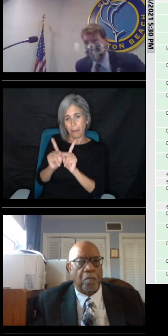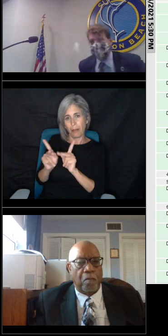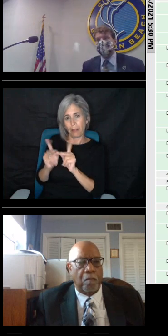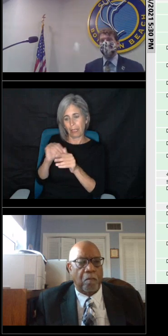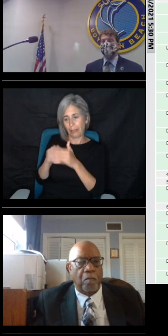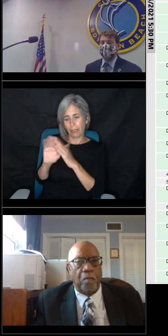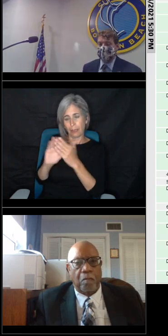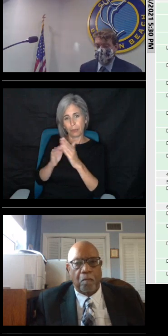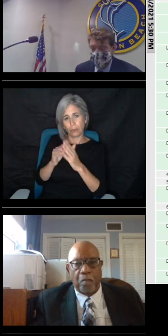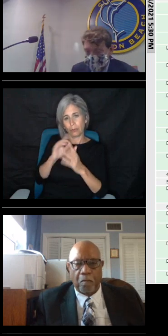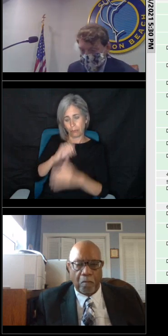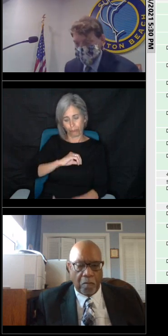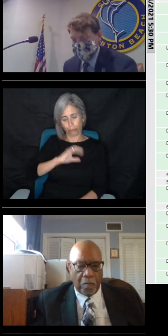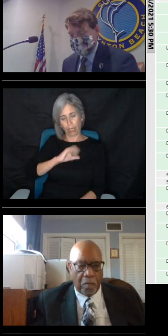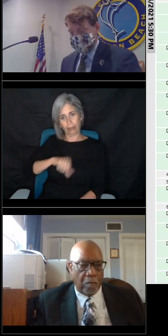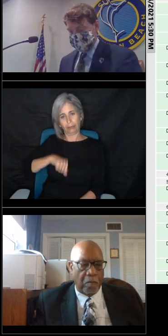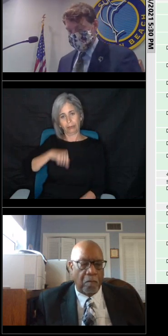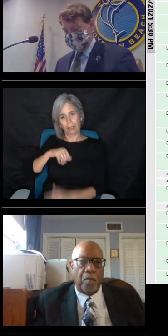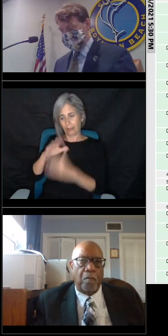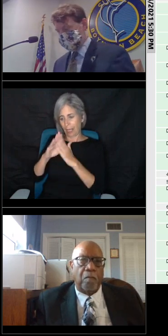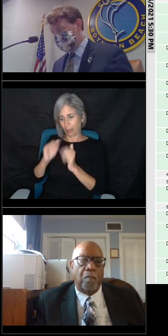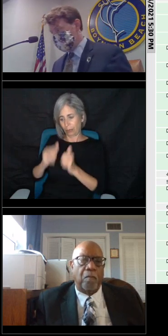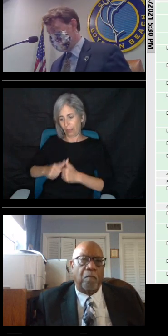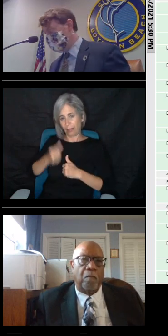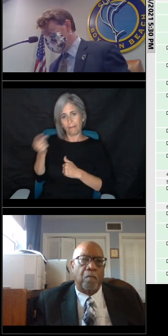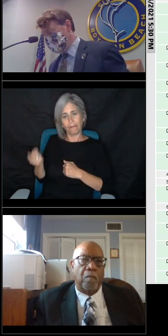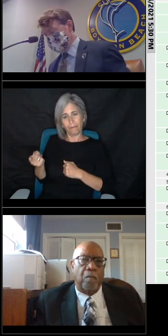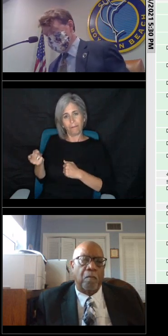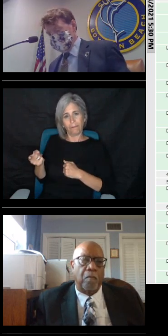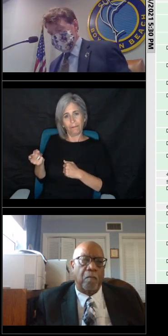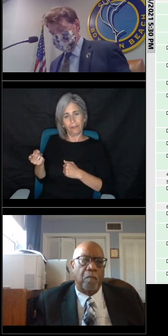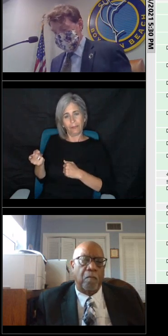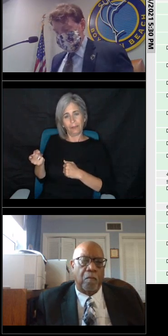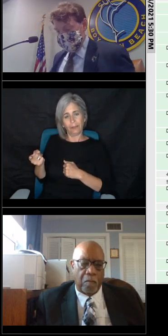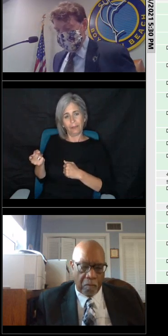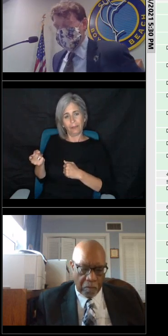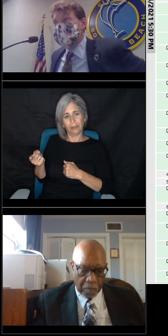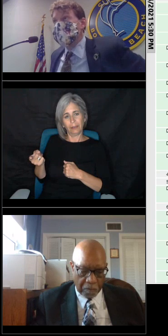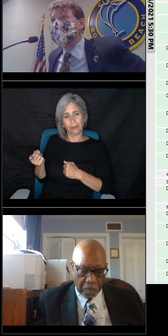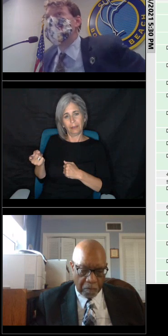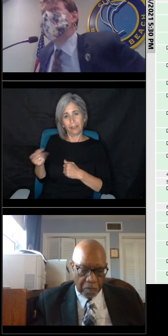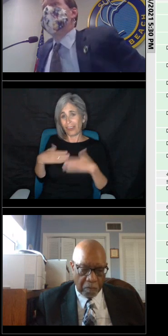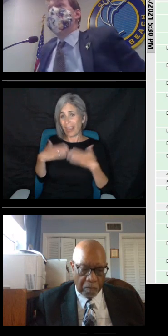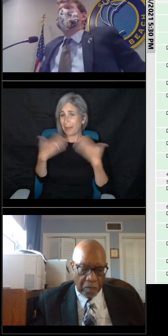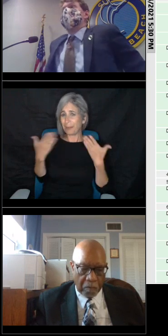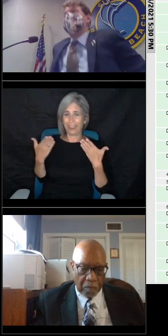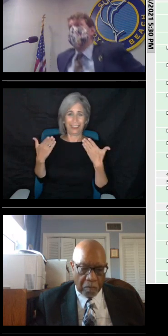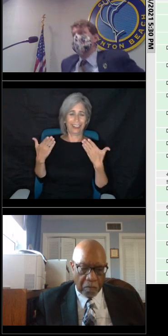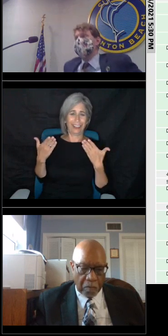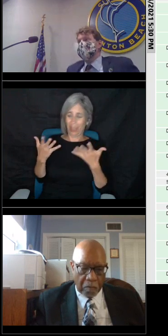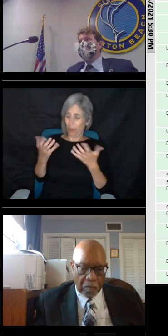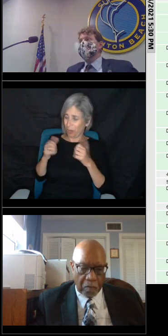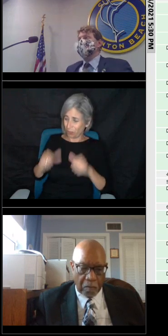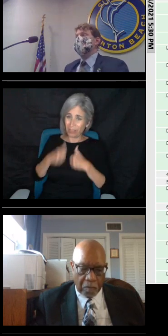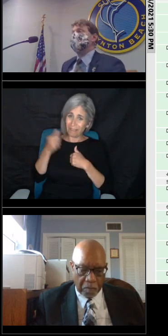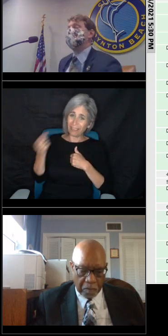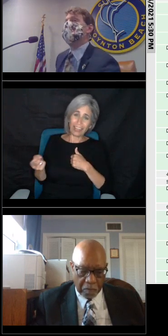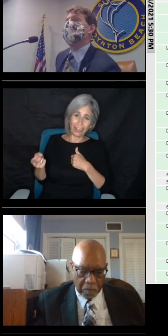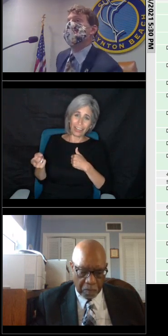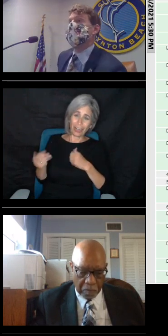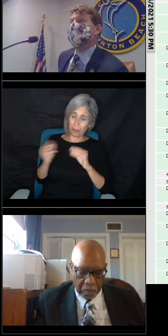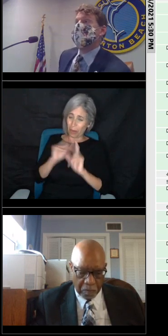Communities who take pride in the houses they live in are happier, and people want to live there. And the